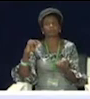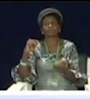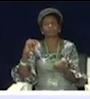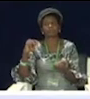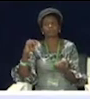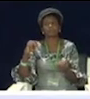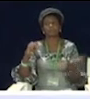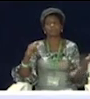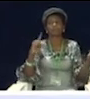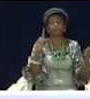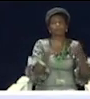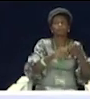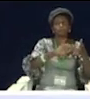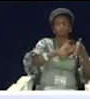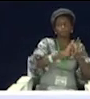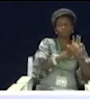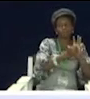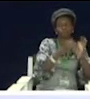To those who